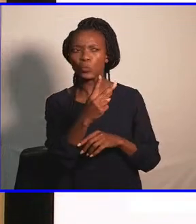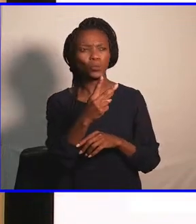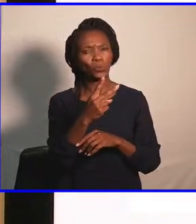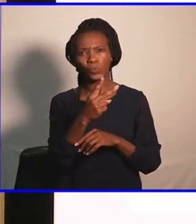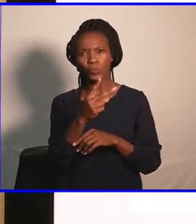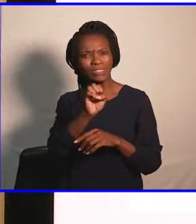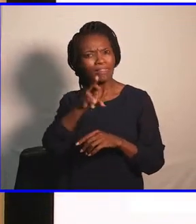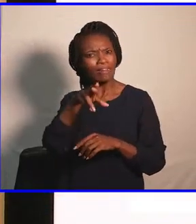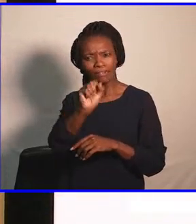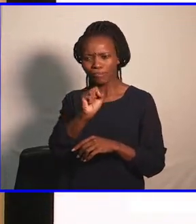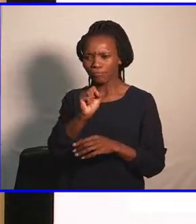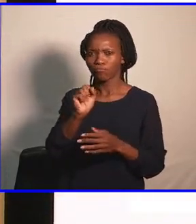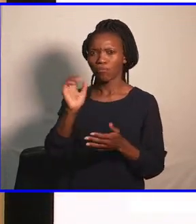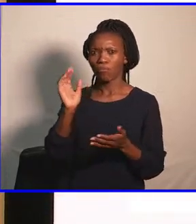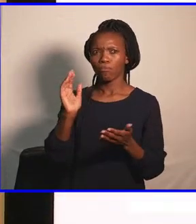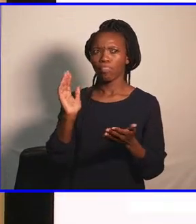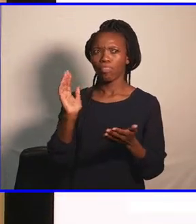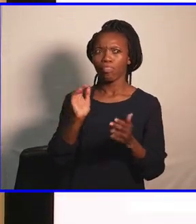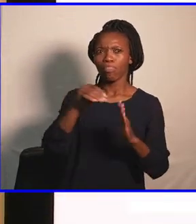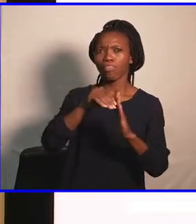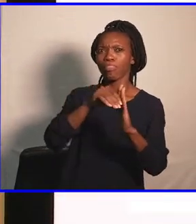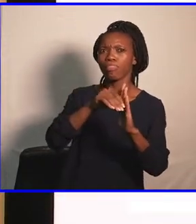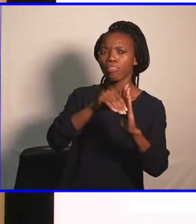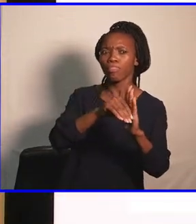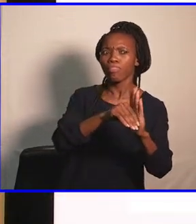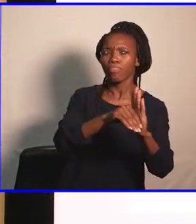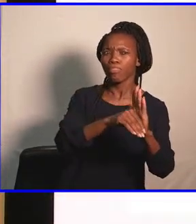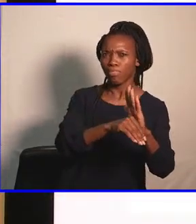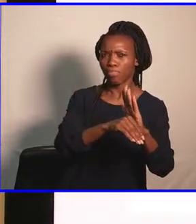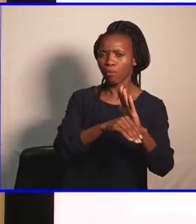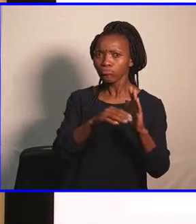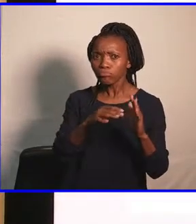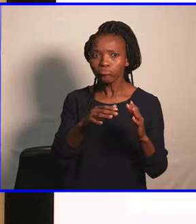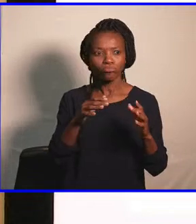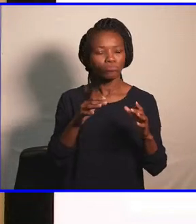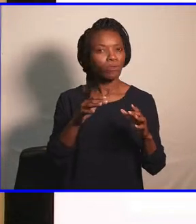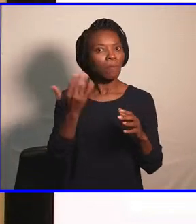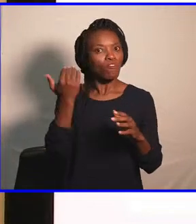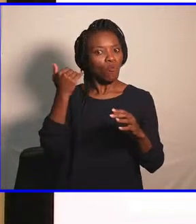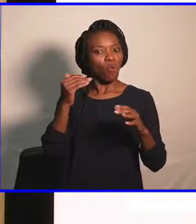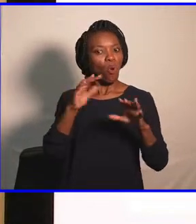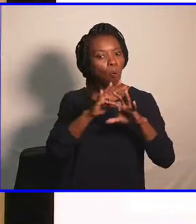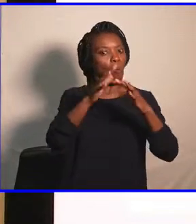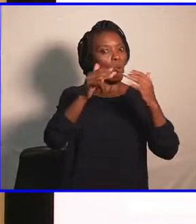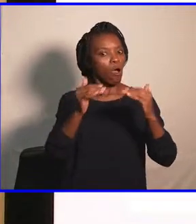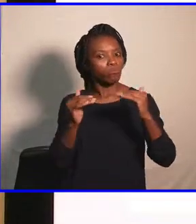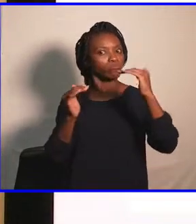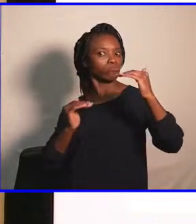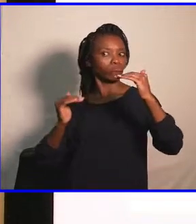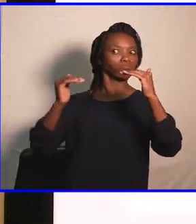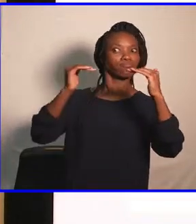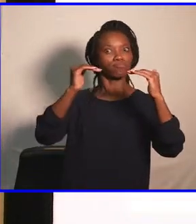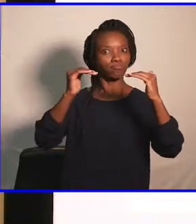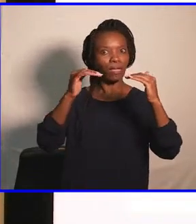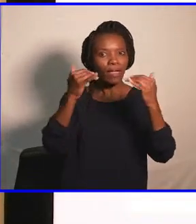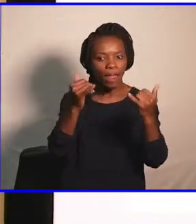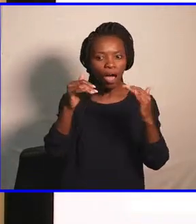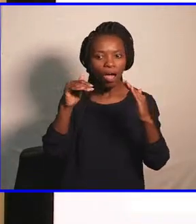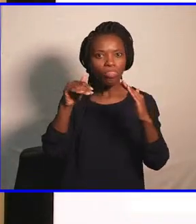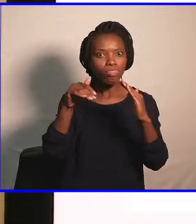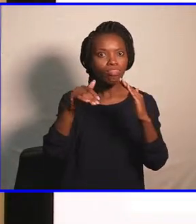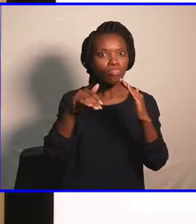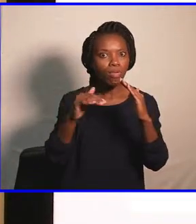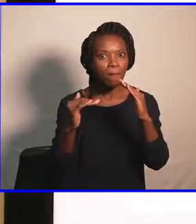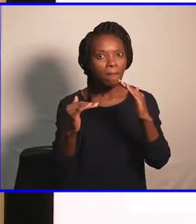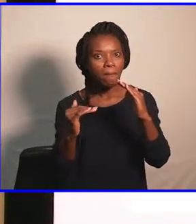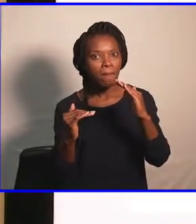deteriorated. It had started going down from a world-class institution to one in which taxpayers